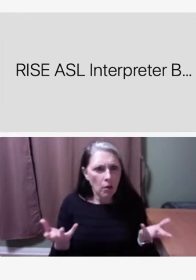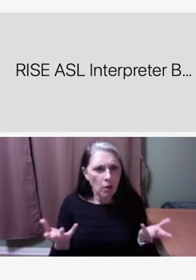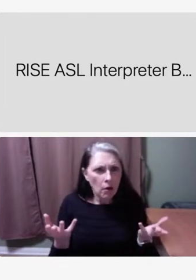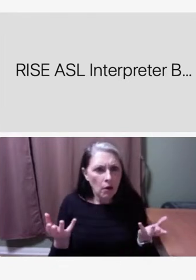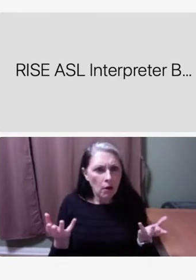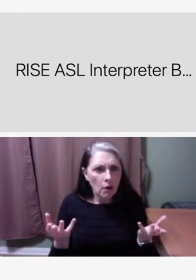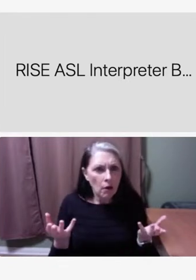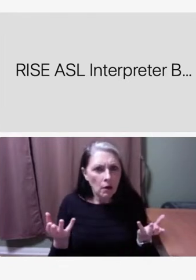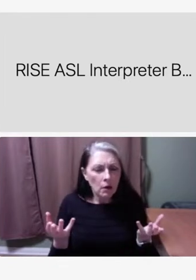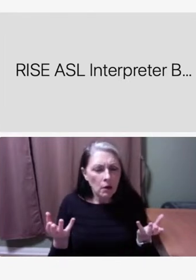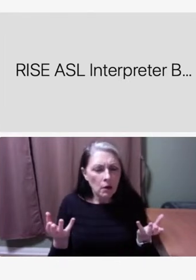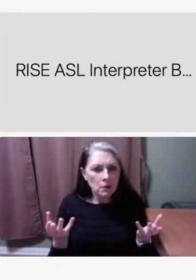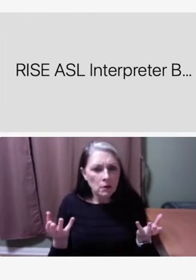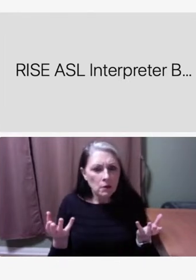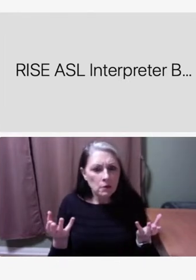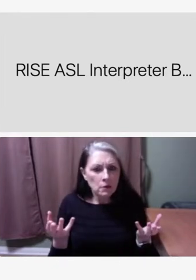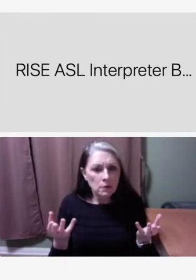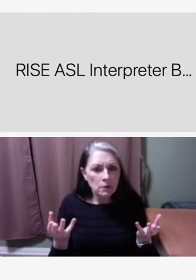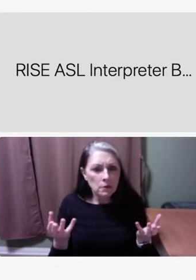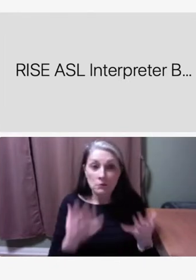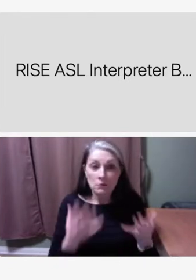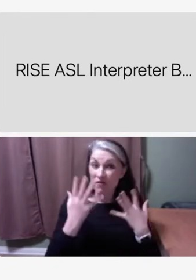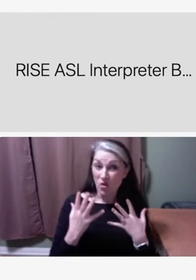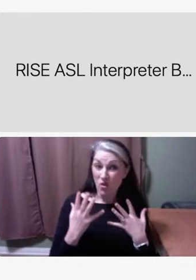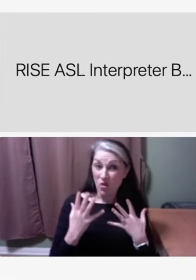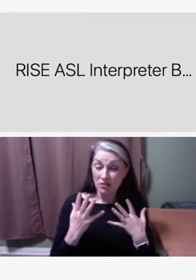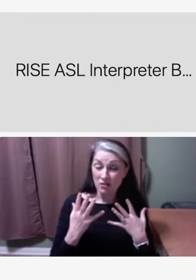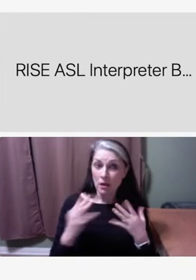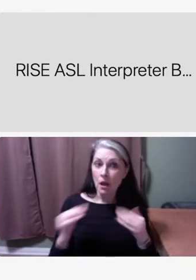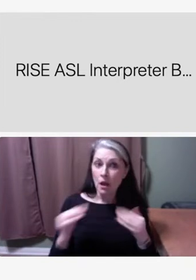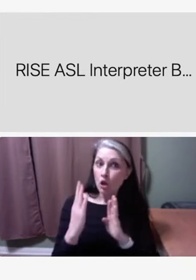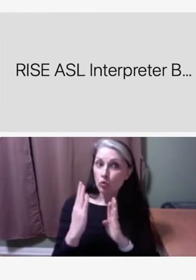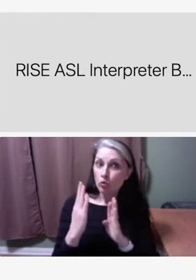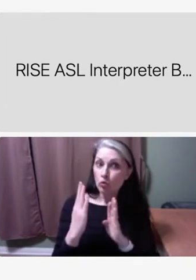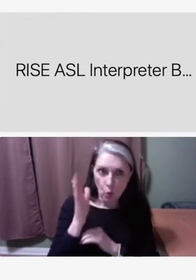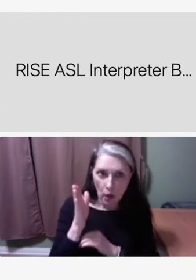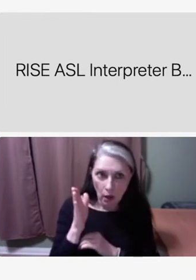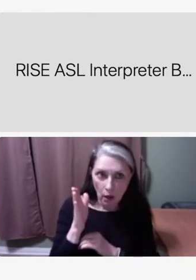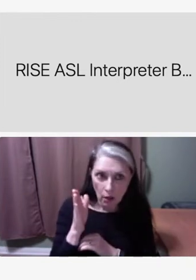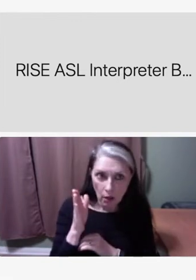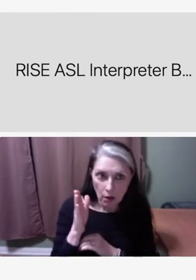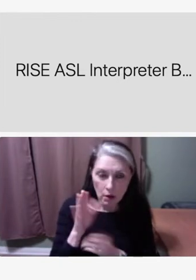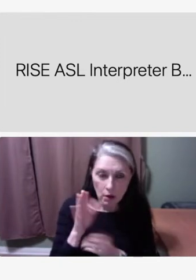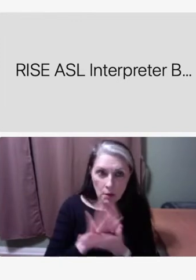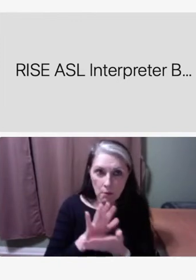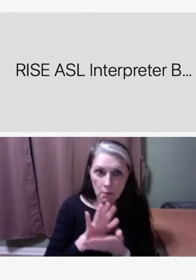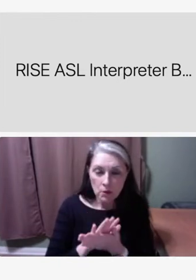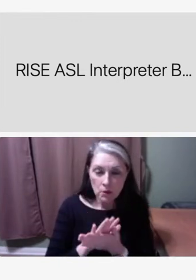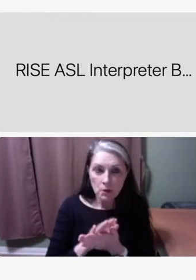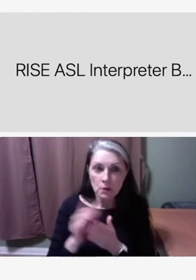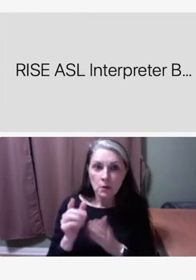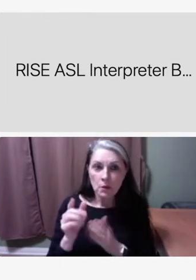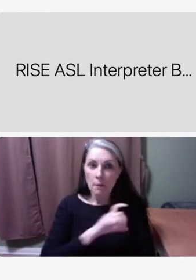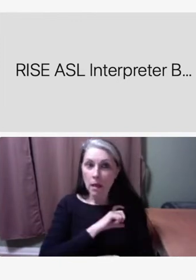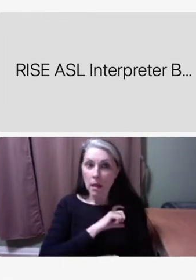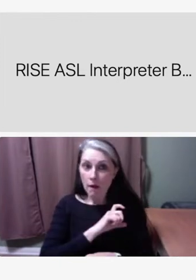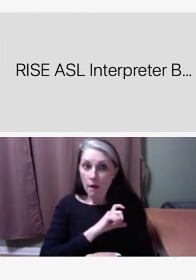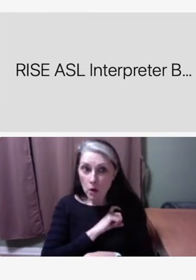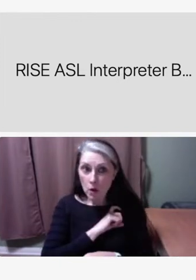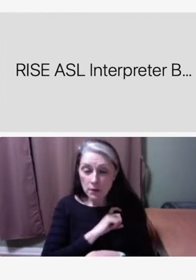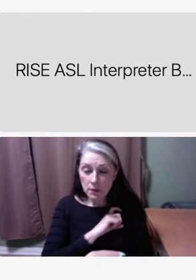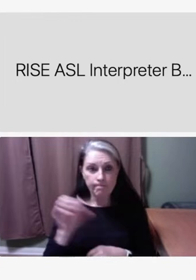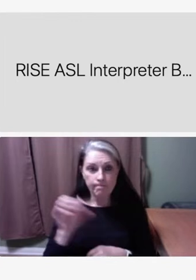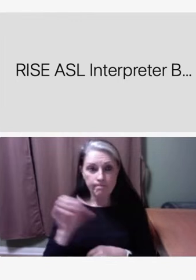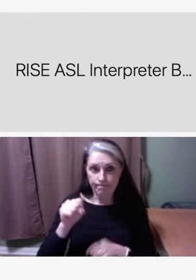it's unfortunate. It'll be addressed by the school and by law enforcement. But yes, obviously, if there's a way that we